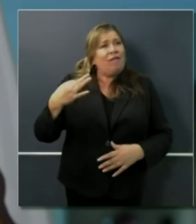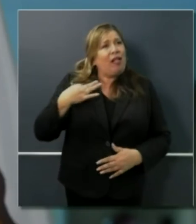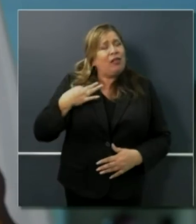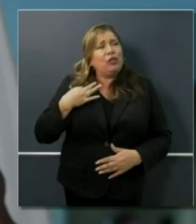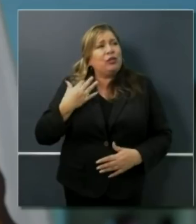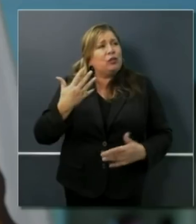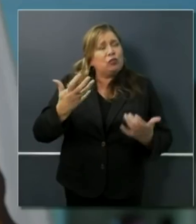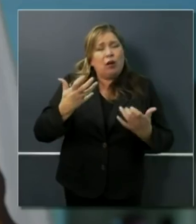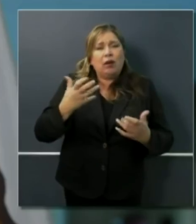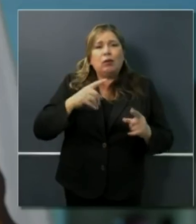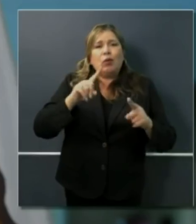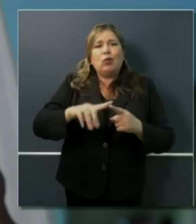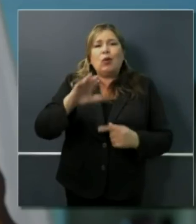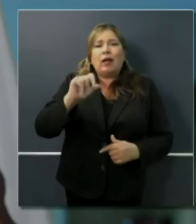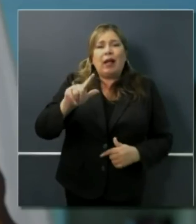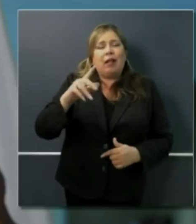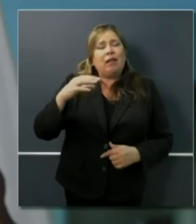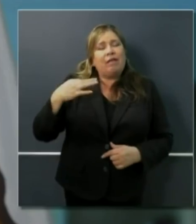to